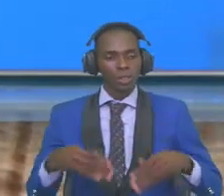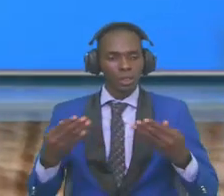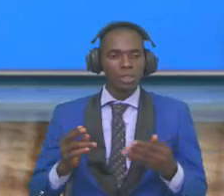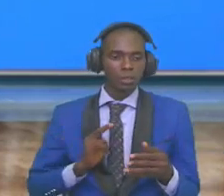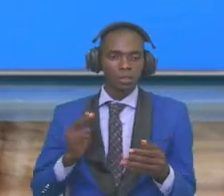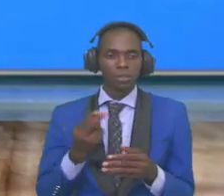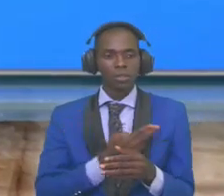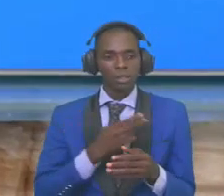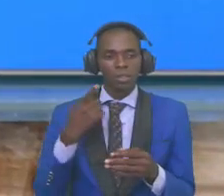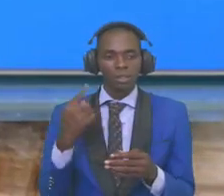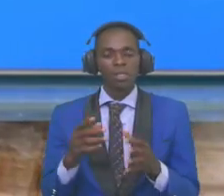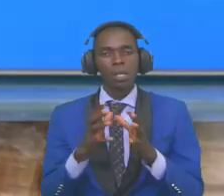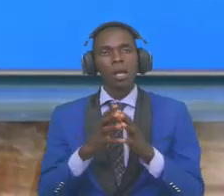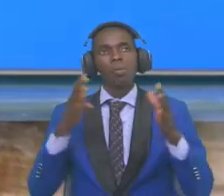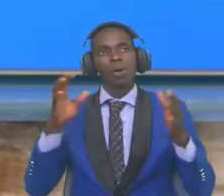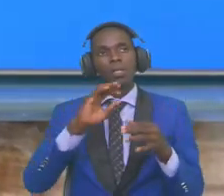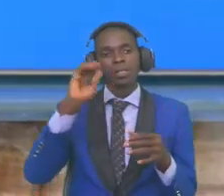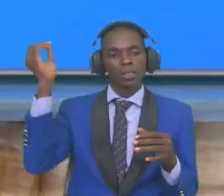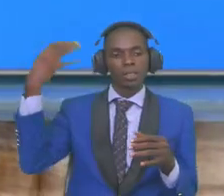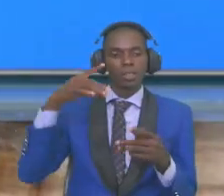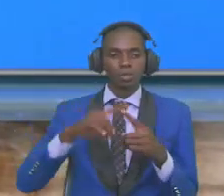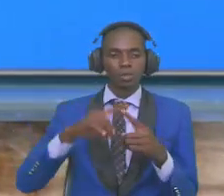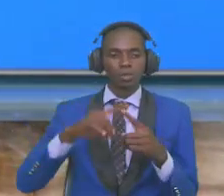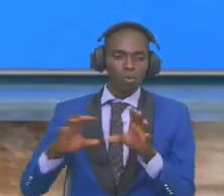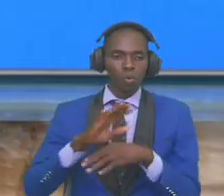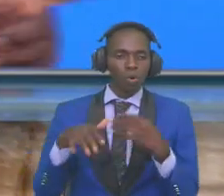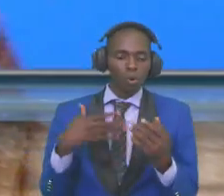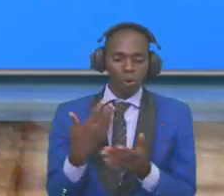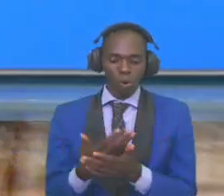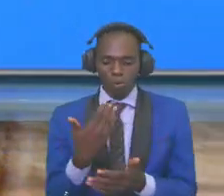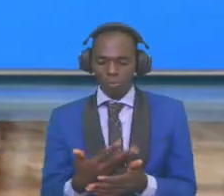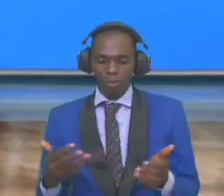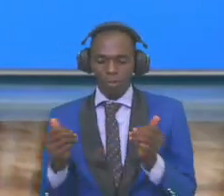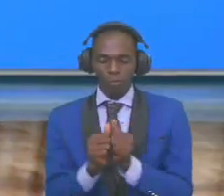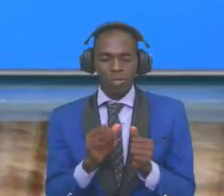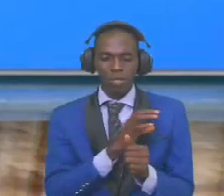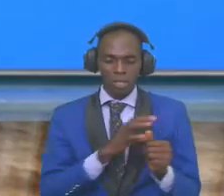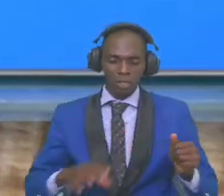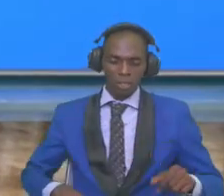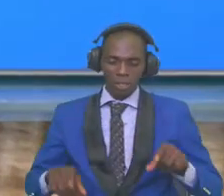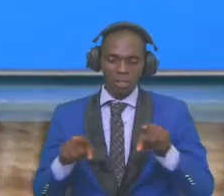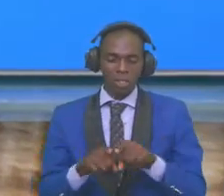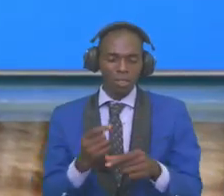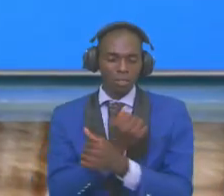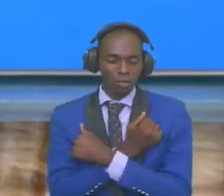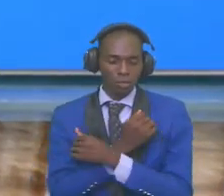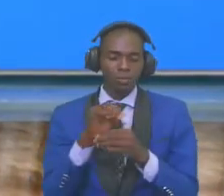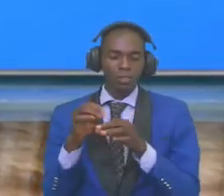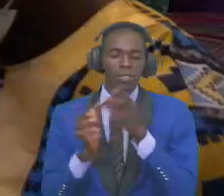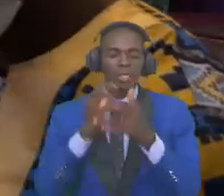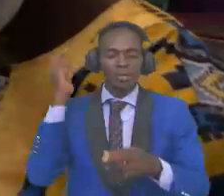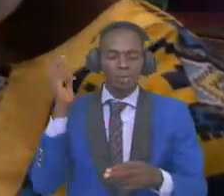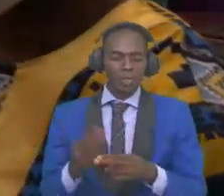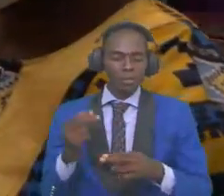us abundant grace to do all things with Christ-like love, in